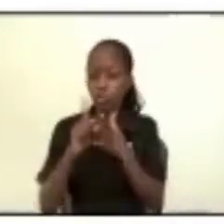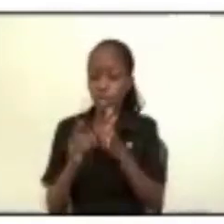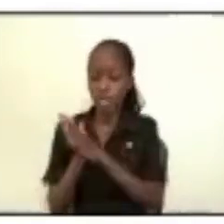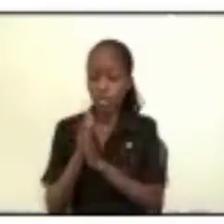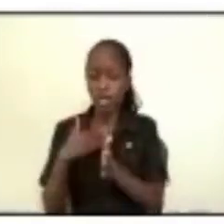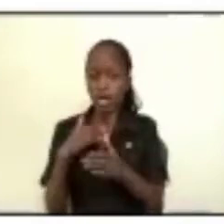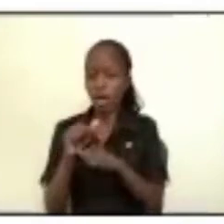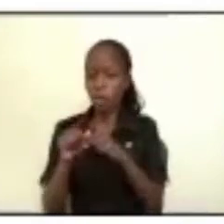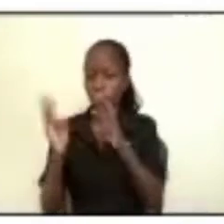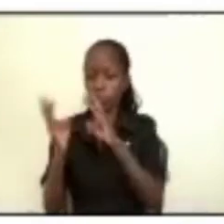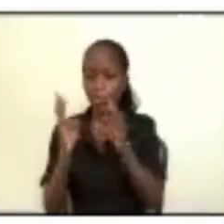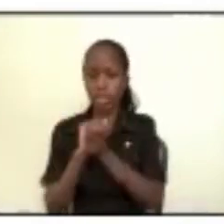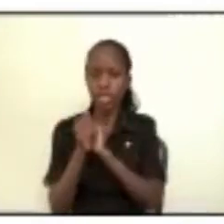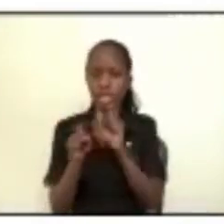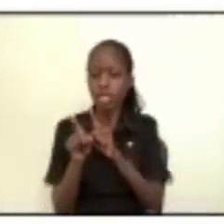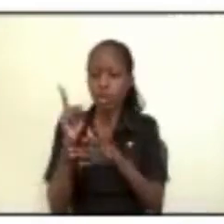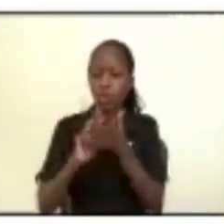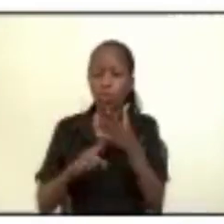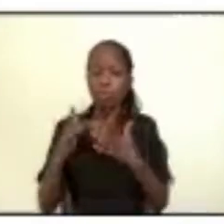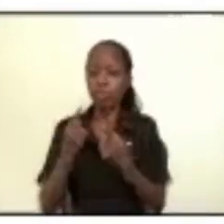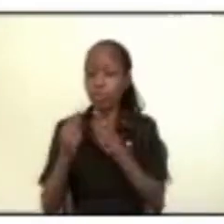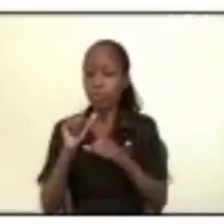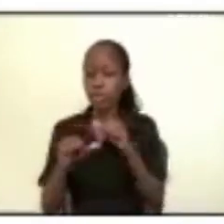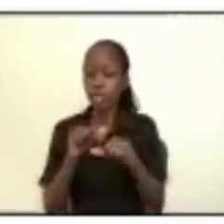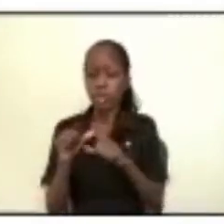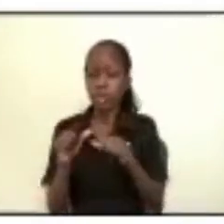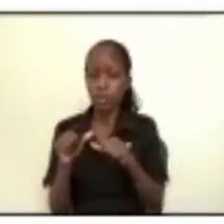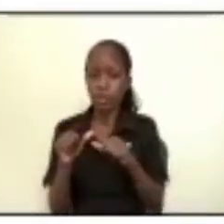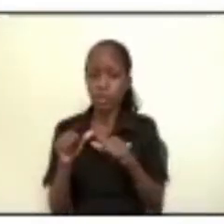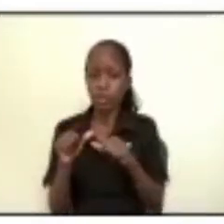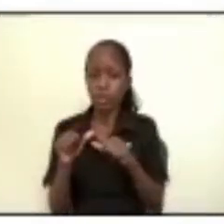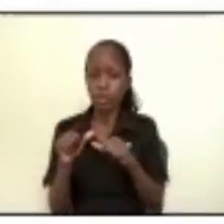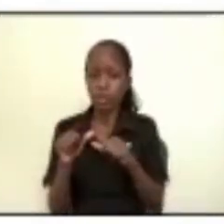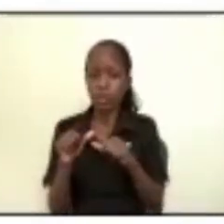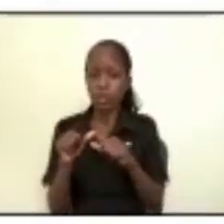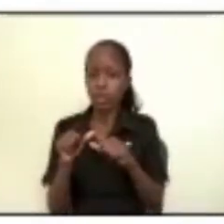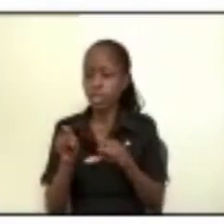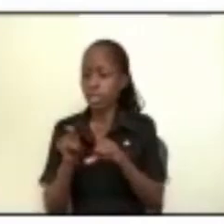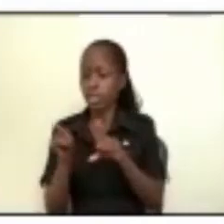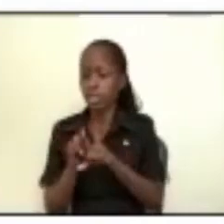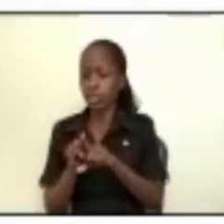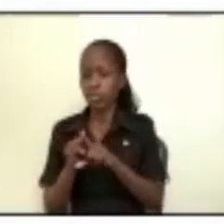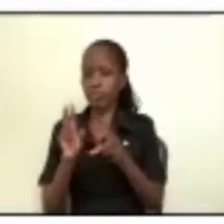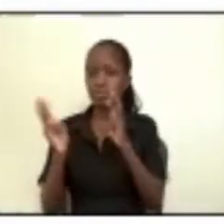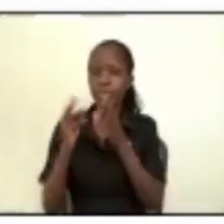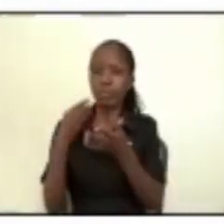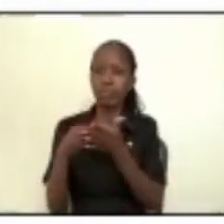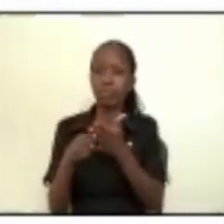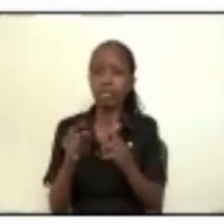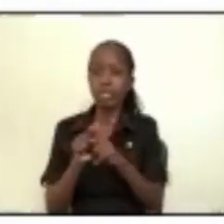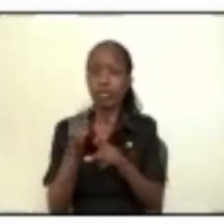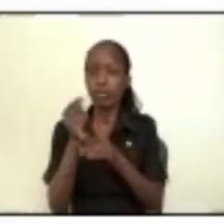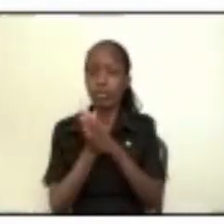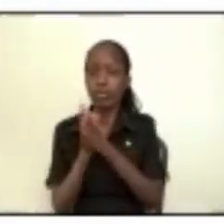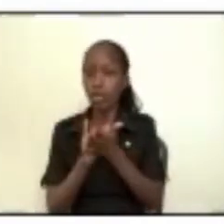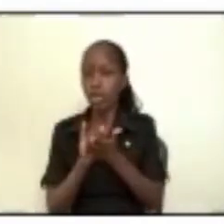change and what people were talking about when it came to climate financing, and just a few articles that I came across which I really felt